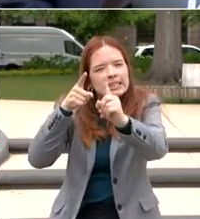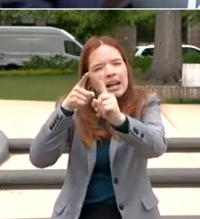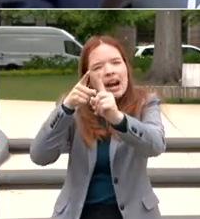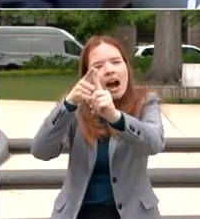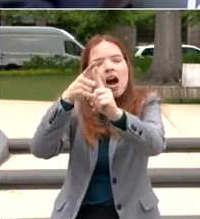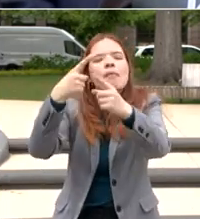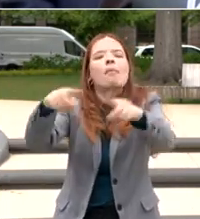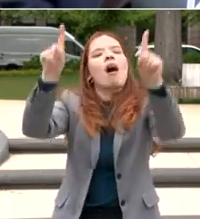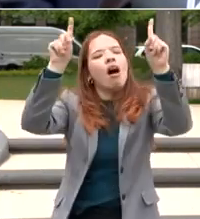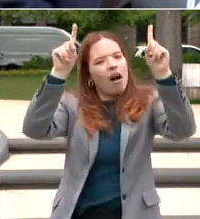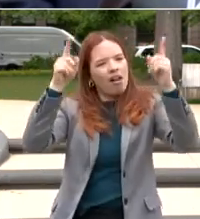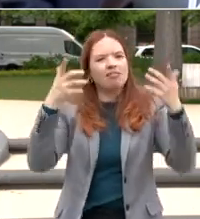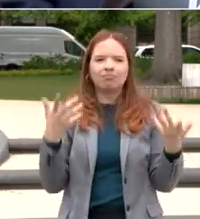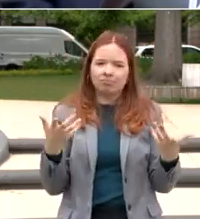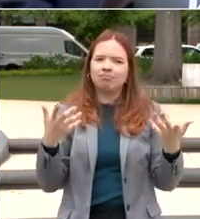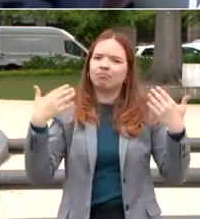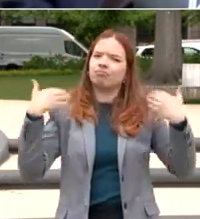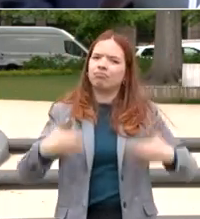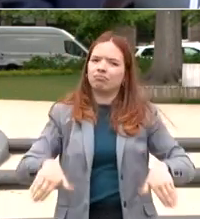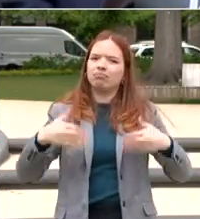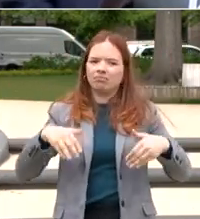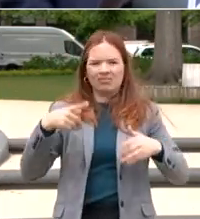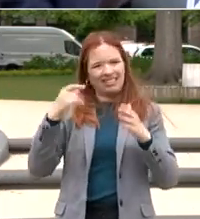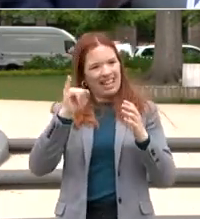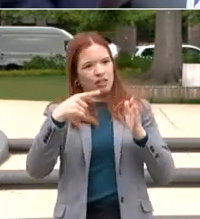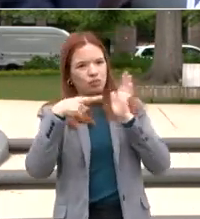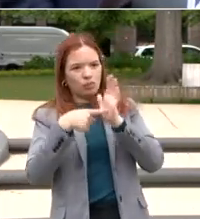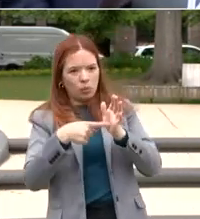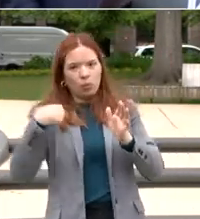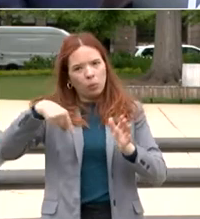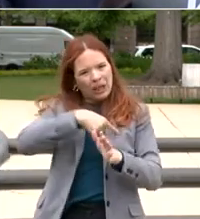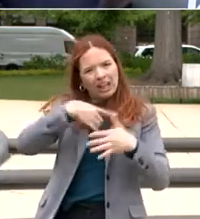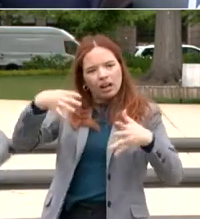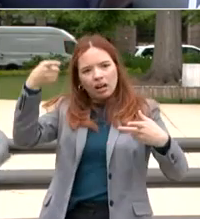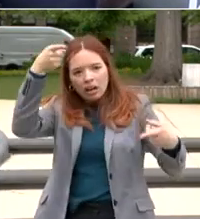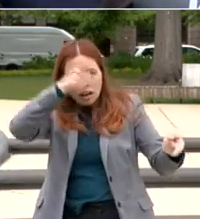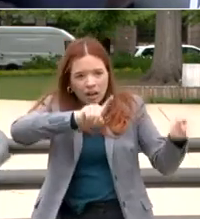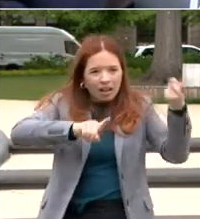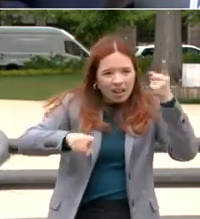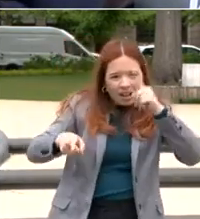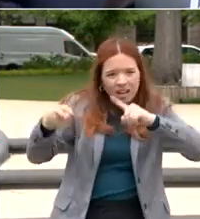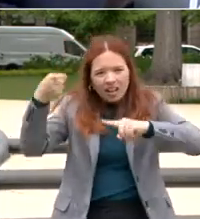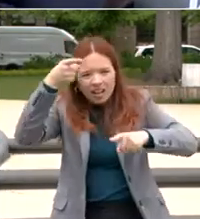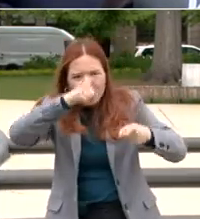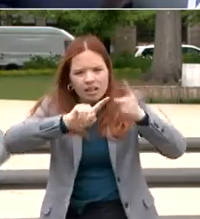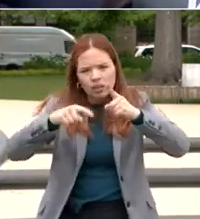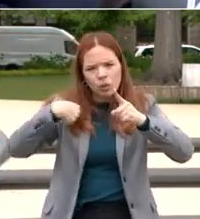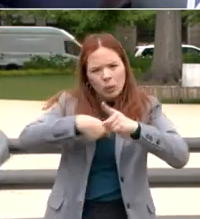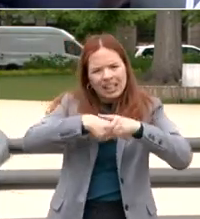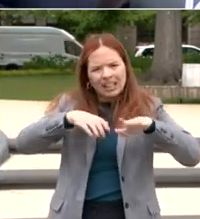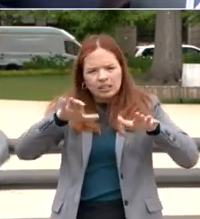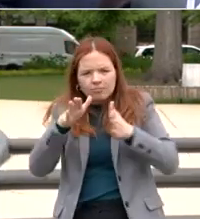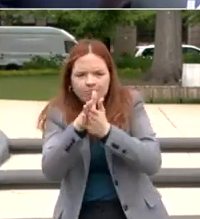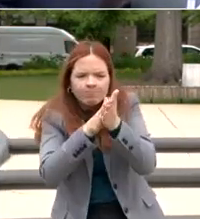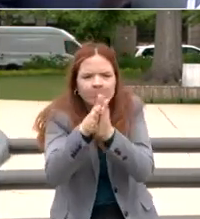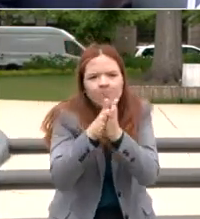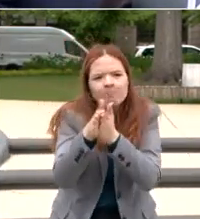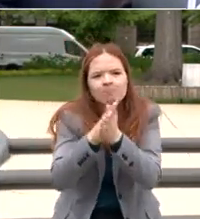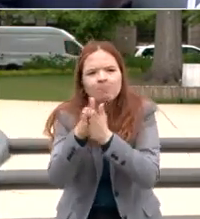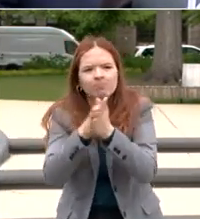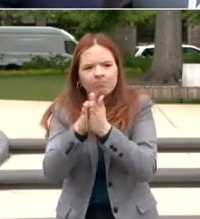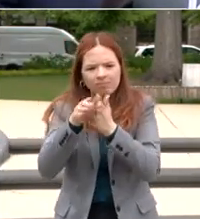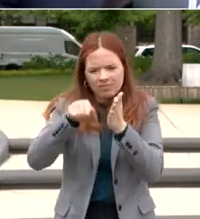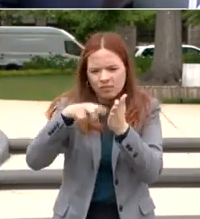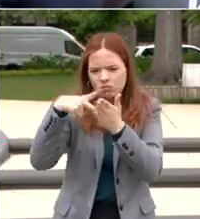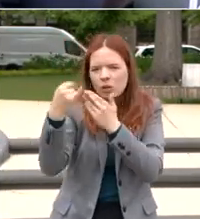of compromise and collaboration in creating projects that provide for the greater good and the future